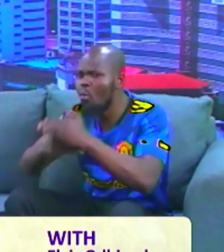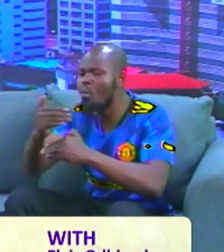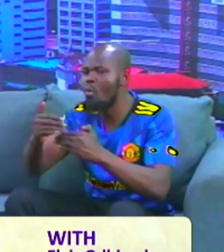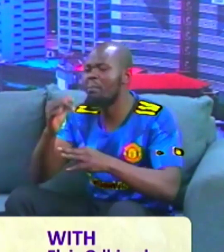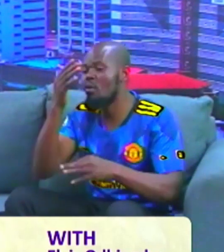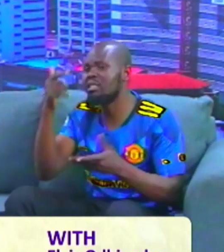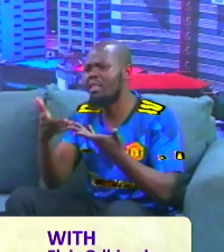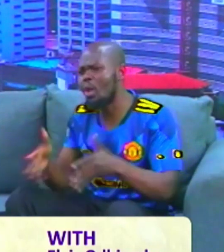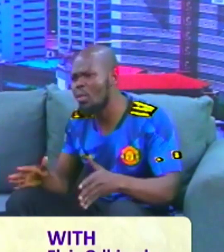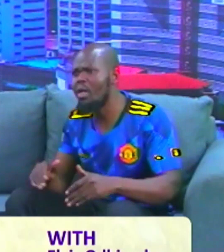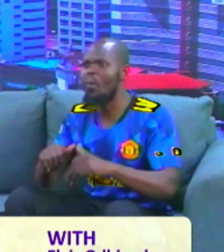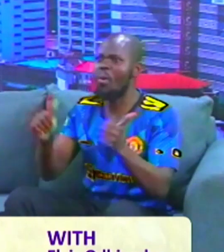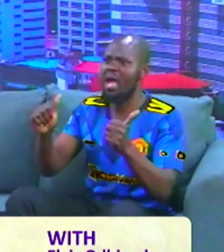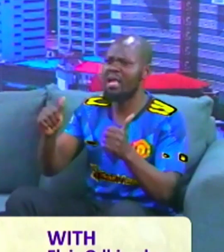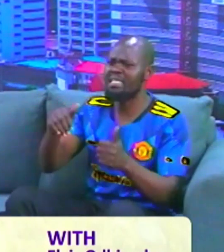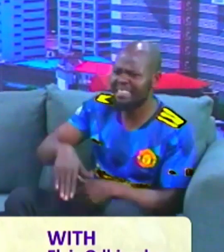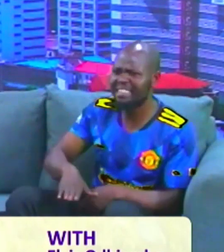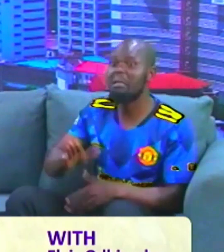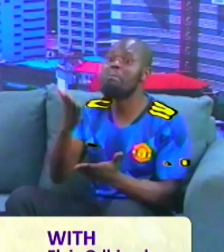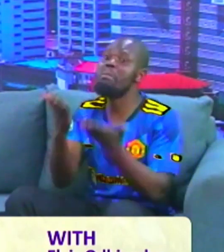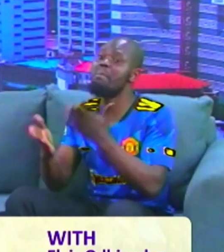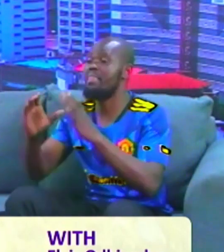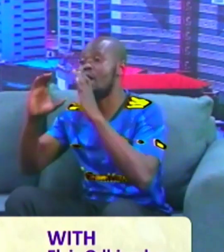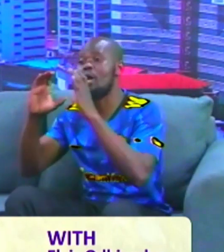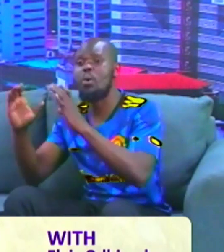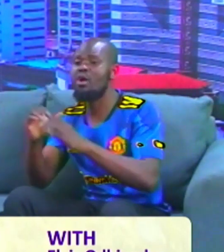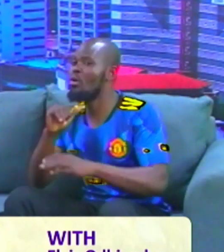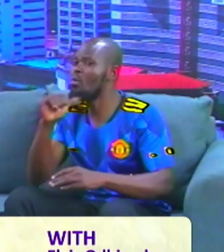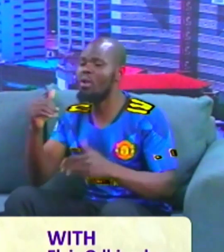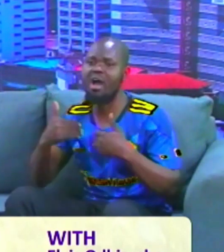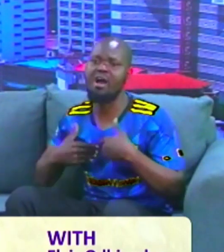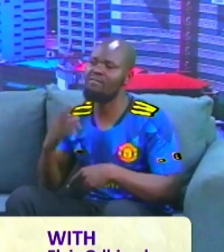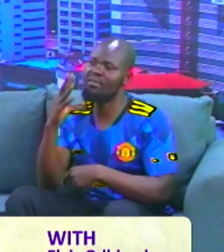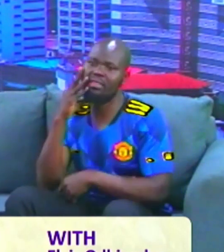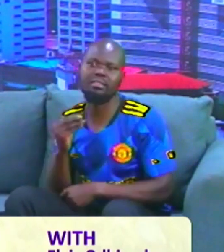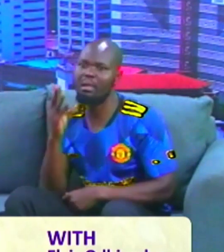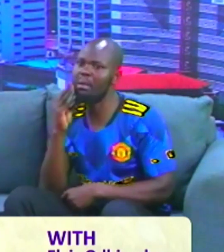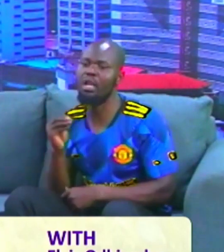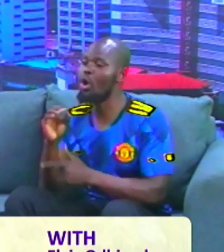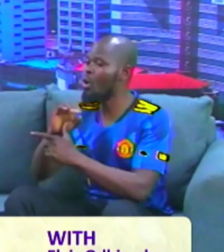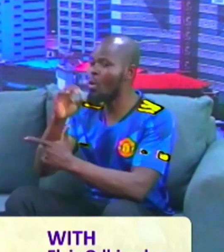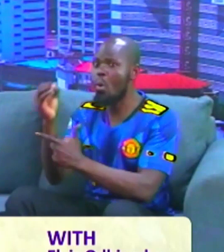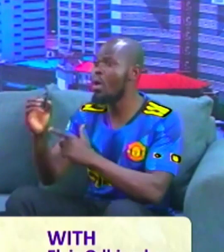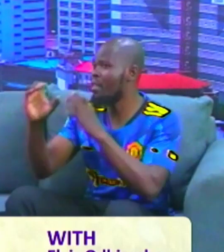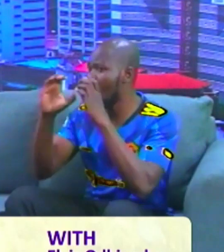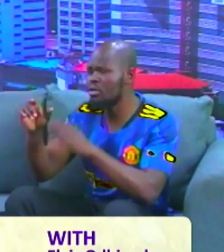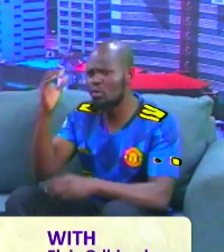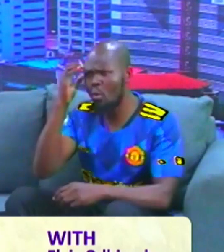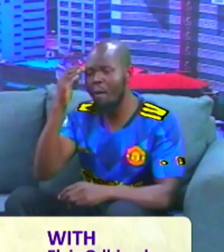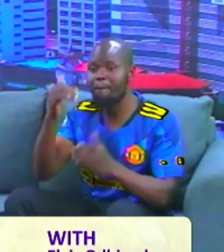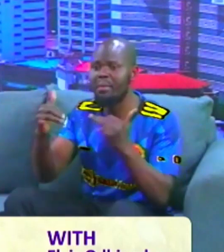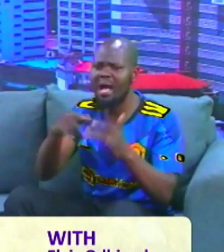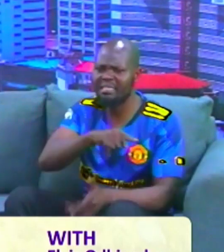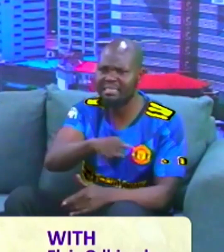I was discussing with some friends of mine, right, how they are experiencing the league right now.